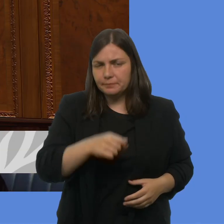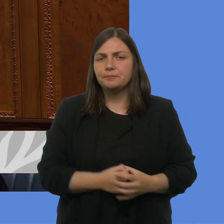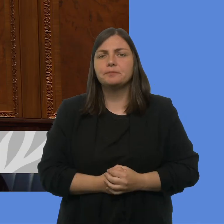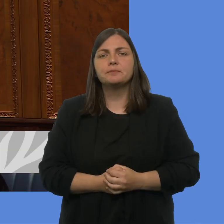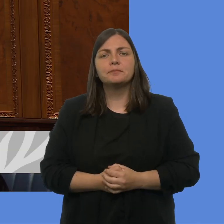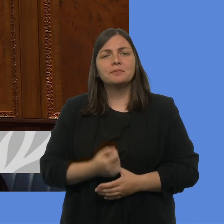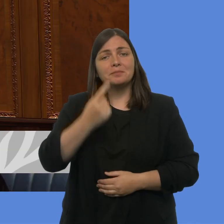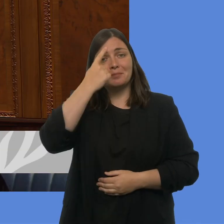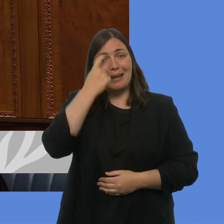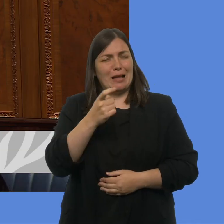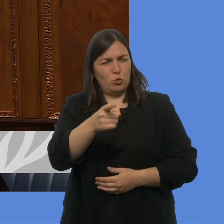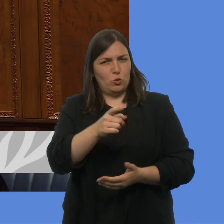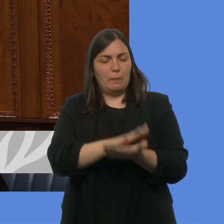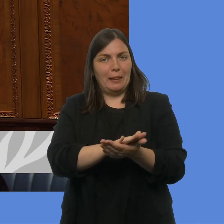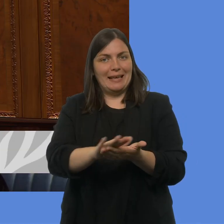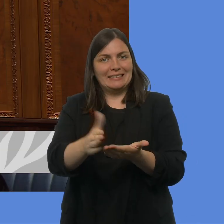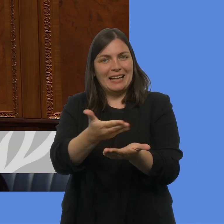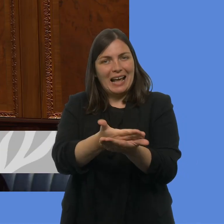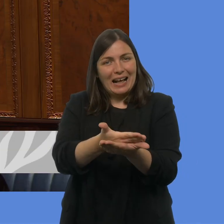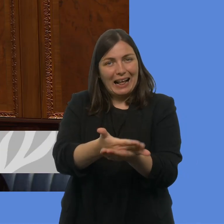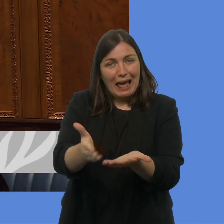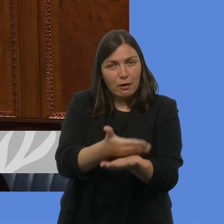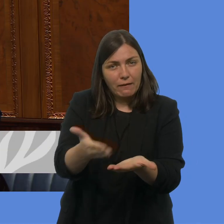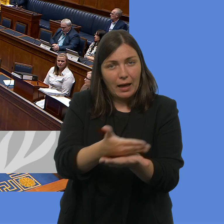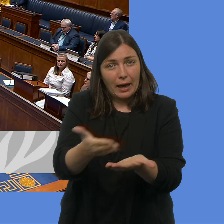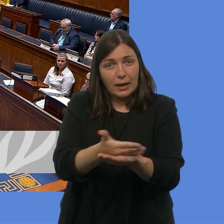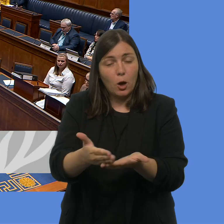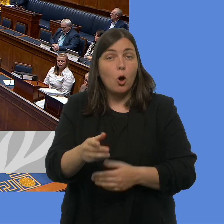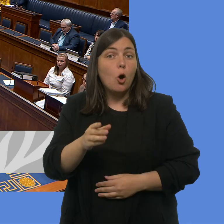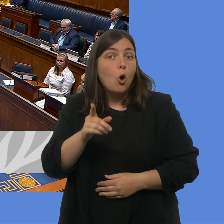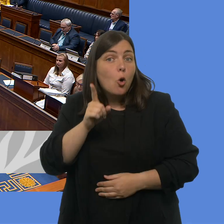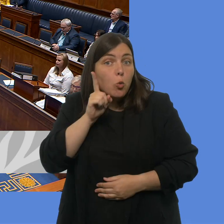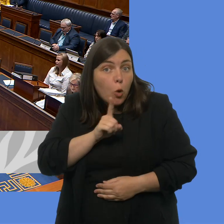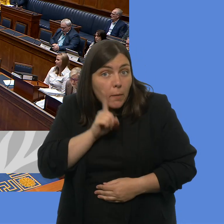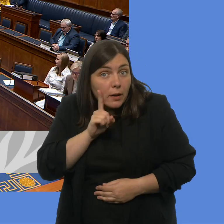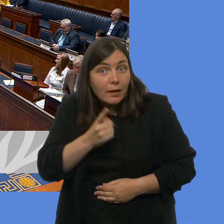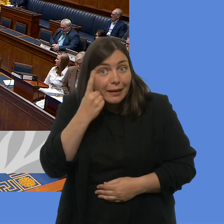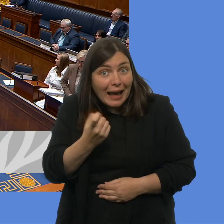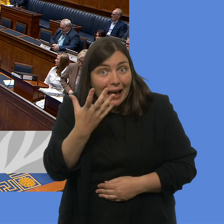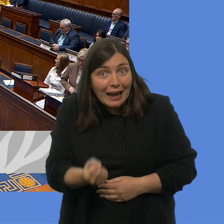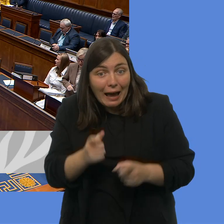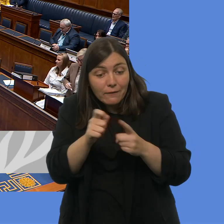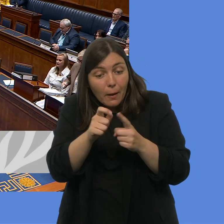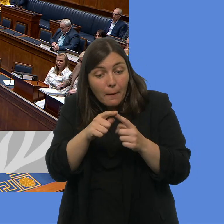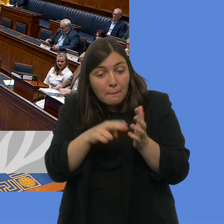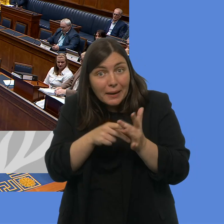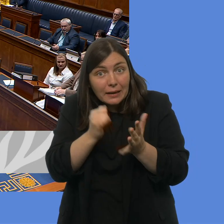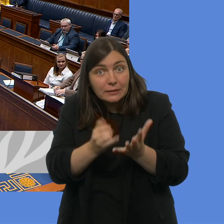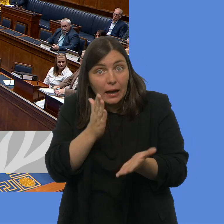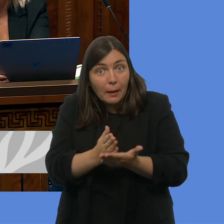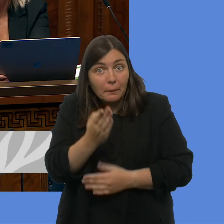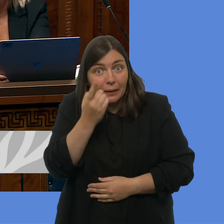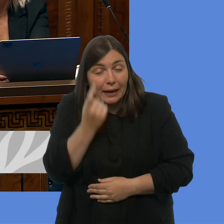as First Minister, clarify, can a woman have a penis? For God's sake. First Minister. That's